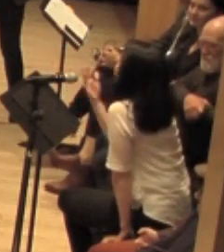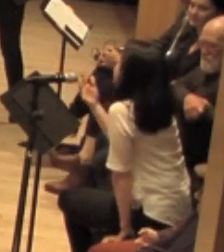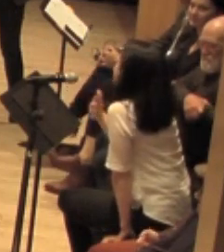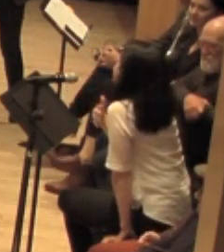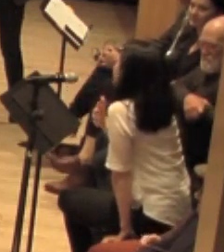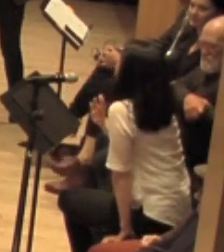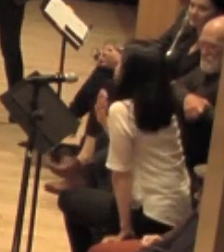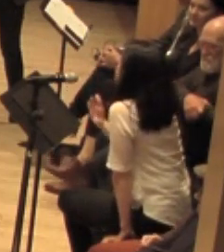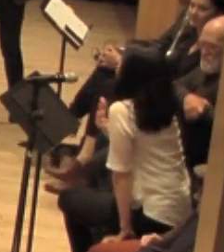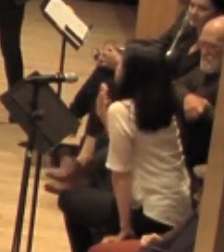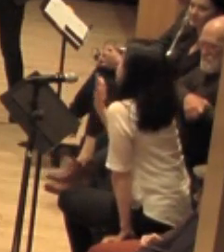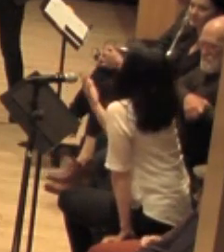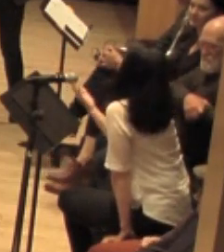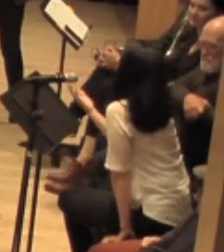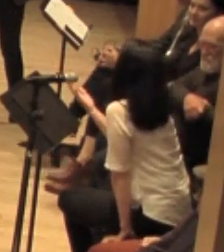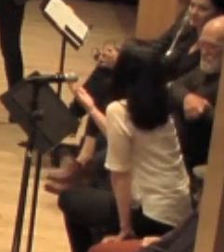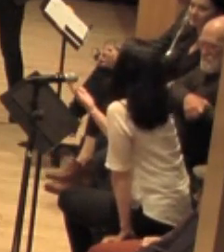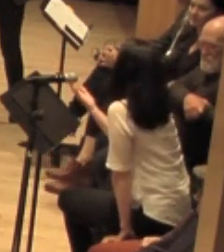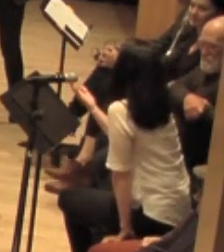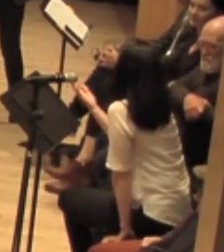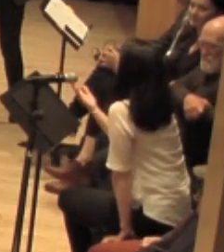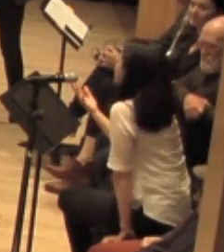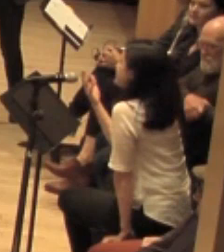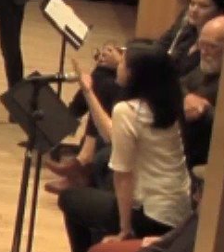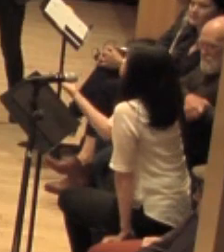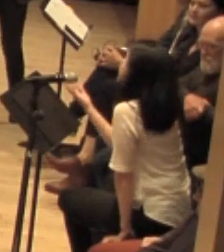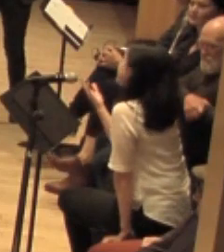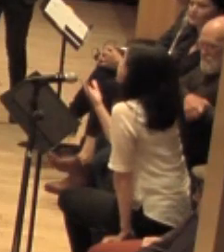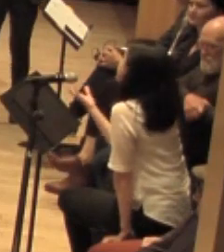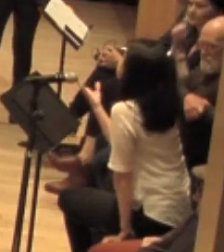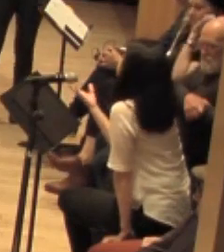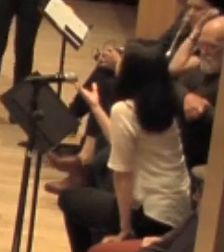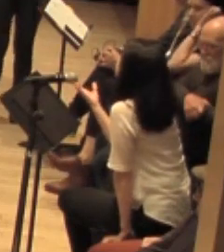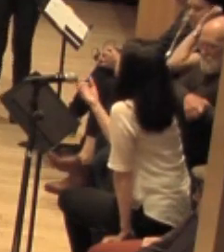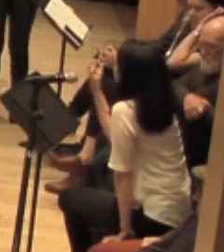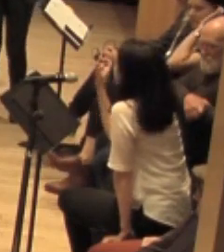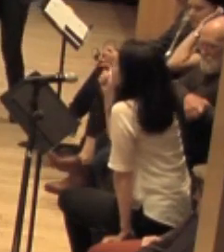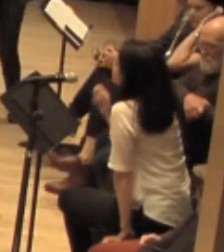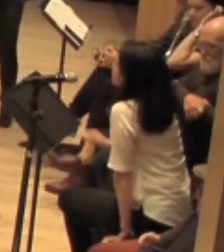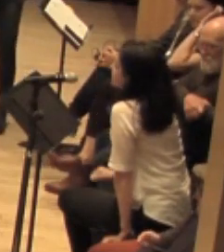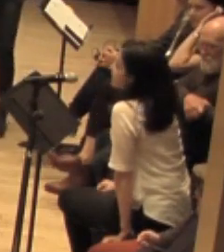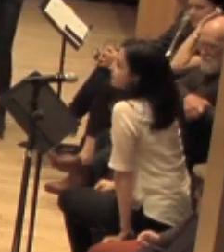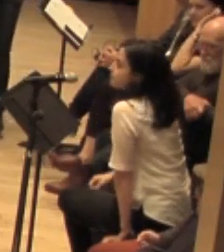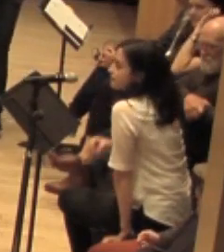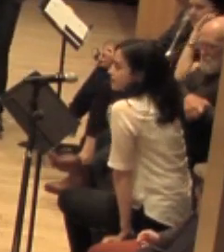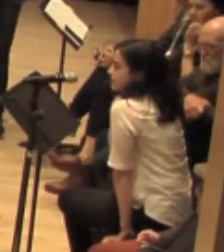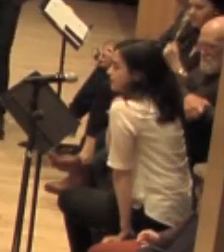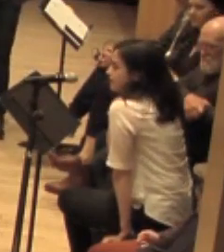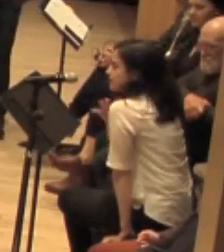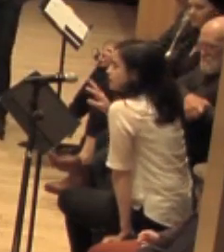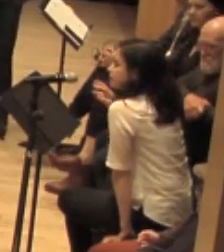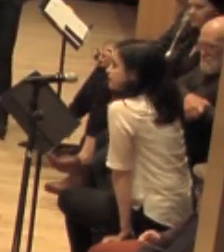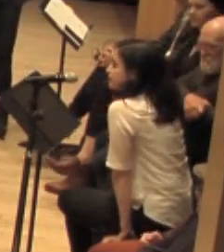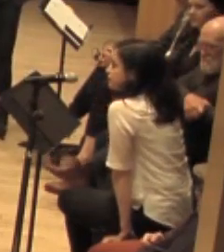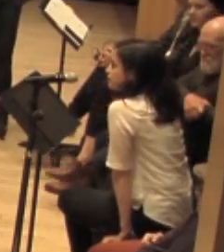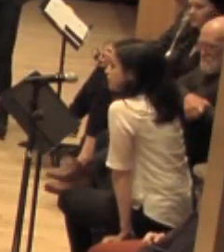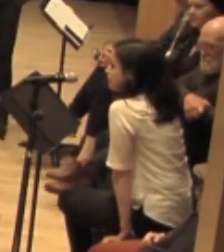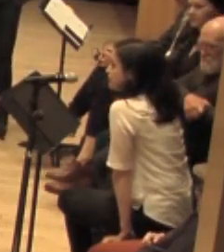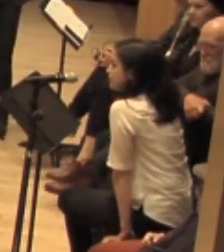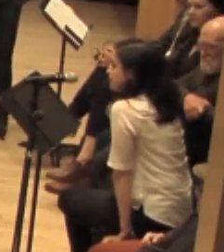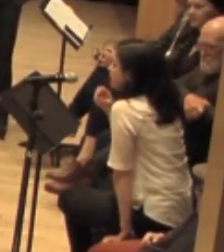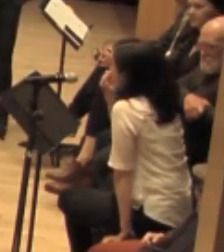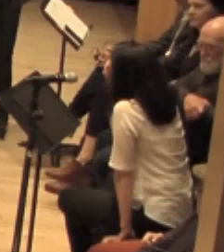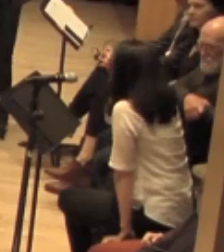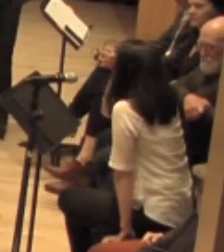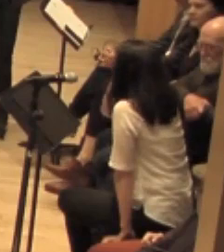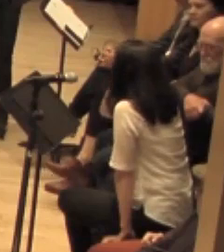has to offer is the compassion of her professionalism but she's not invested and so that was really nice but the second thought I had just listening to you all